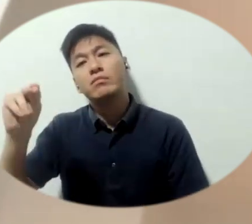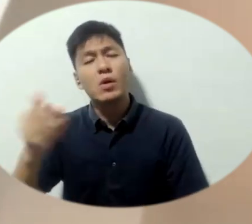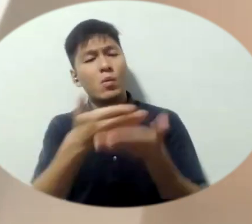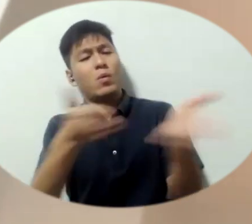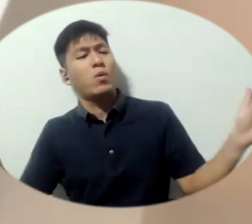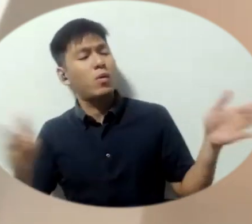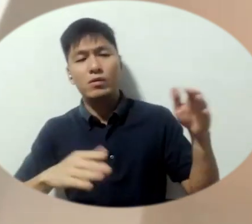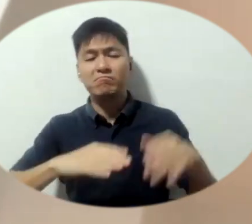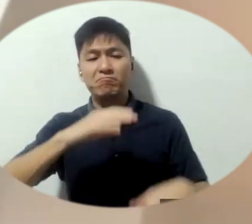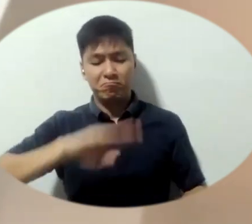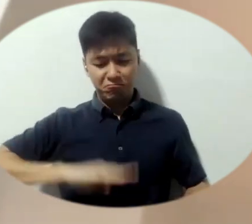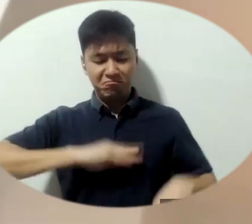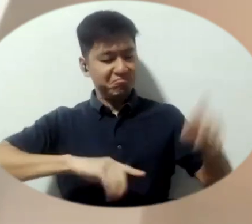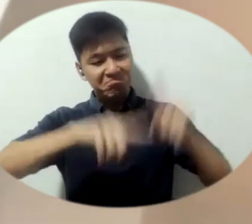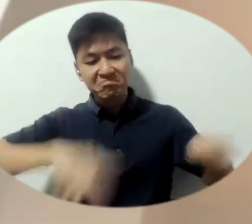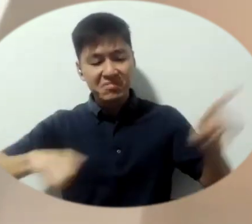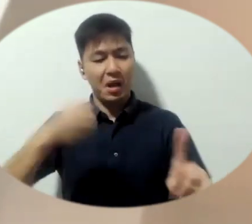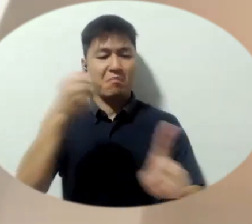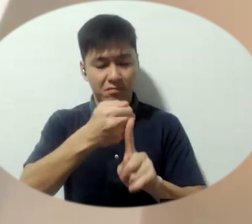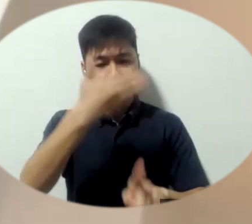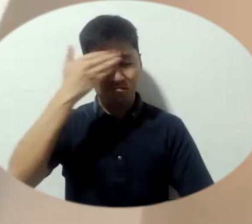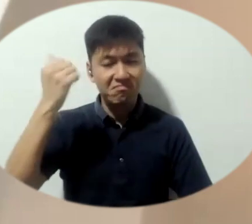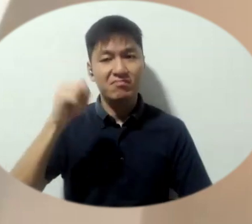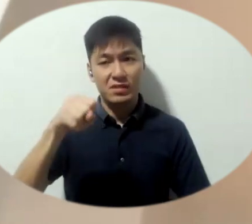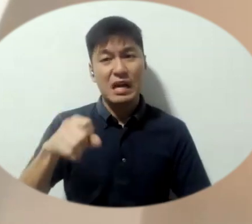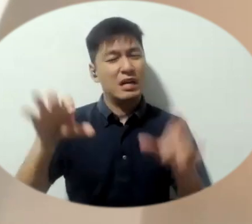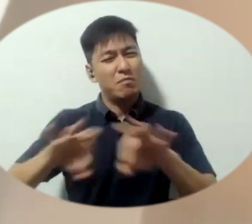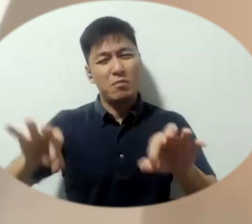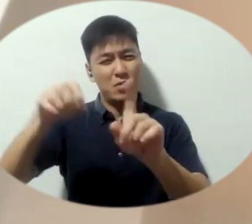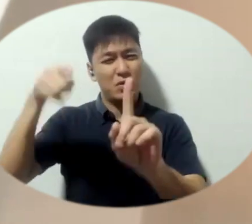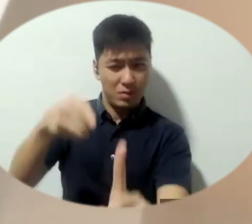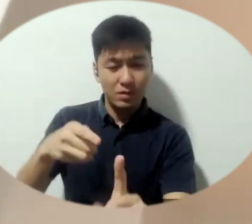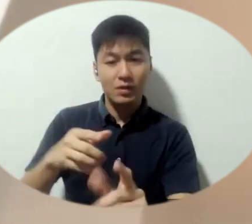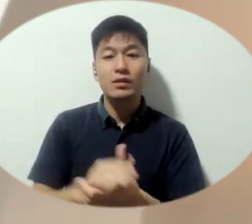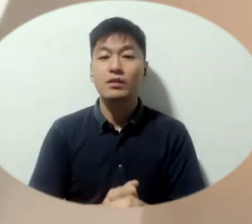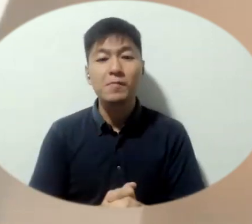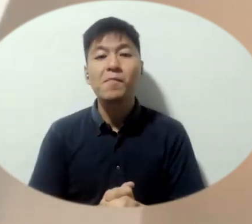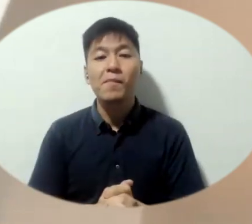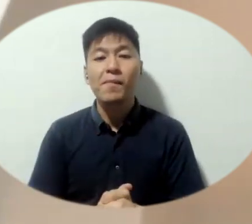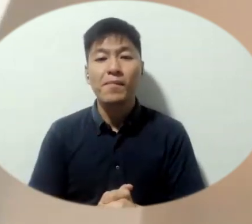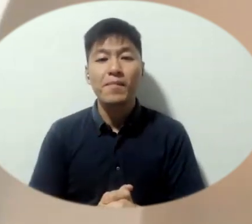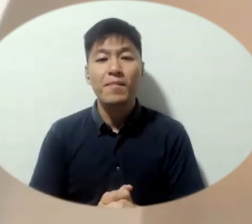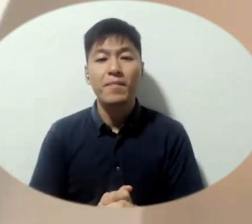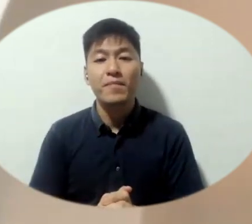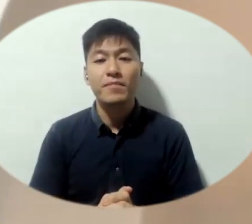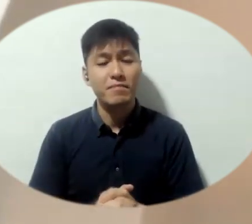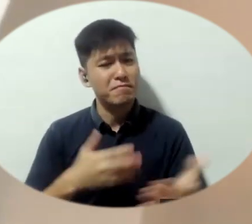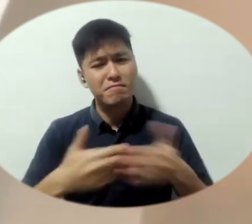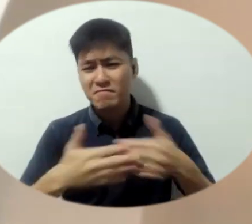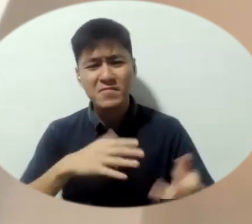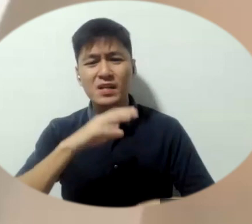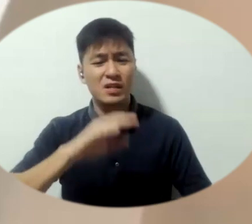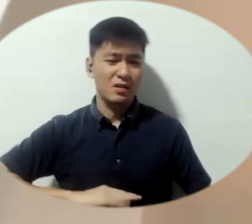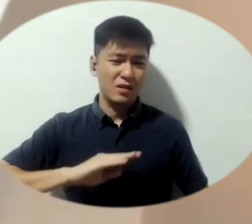and we need to talk about it in all the generations from the elementary schools to the universities in many,